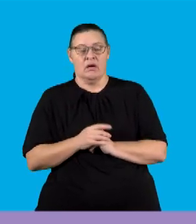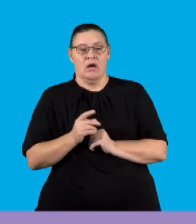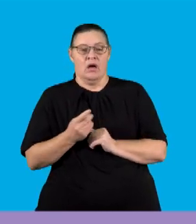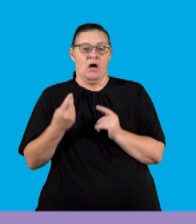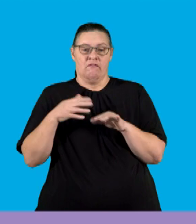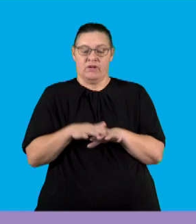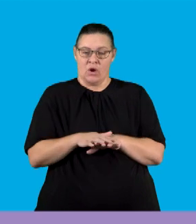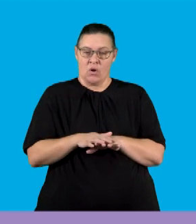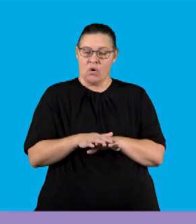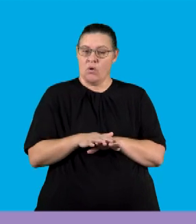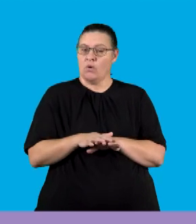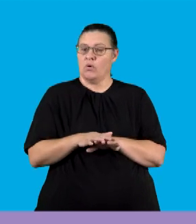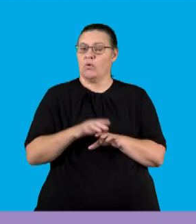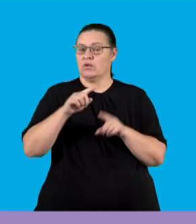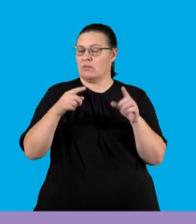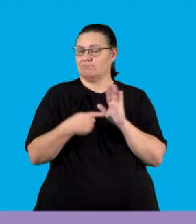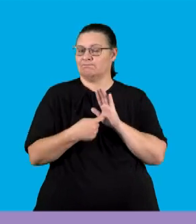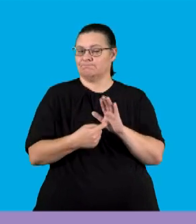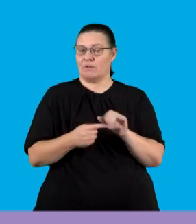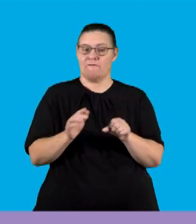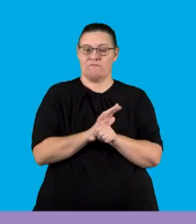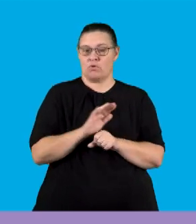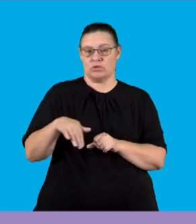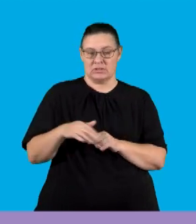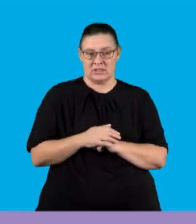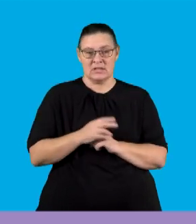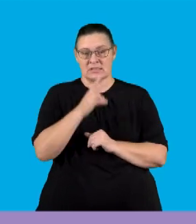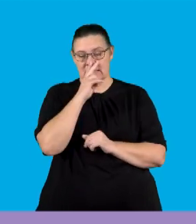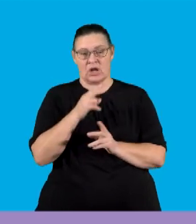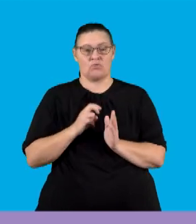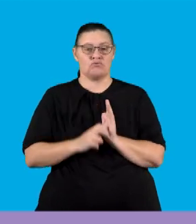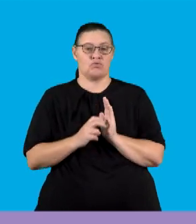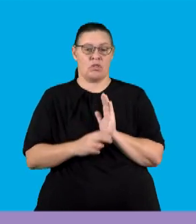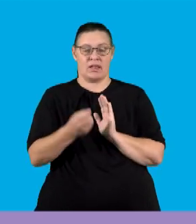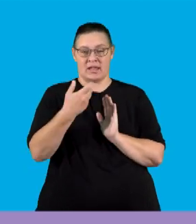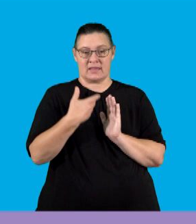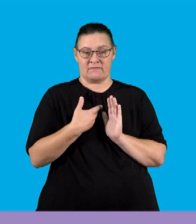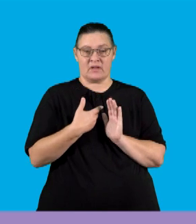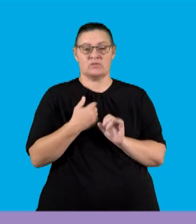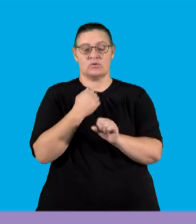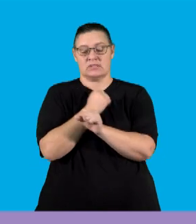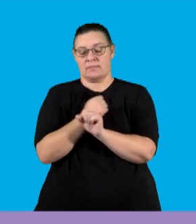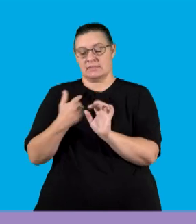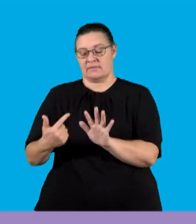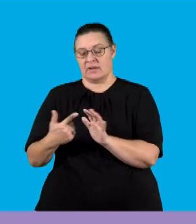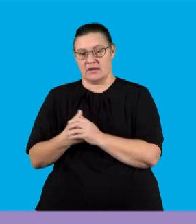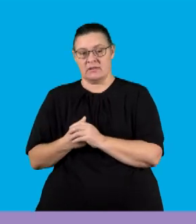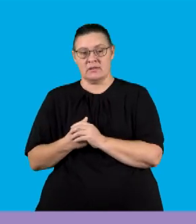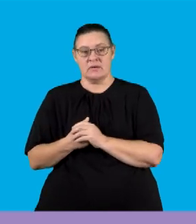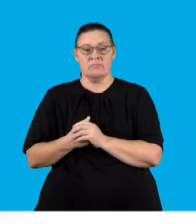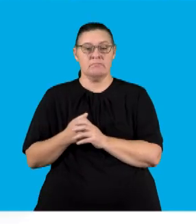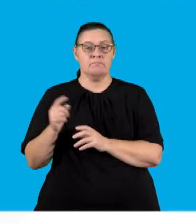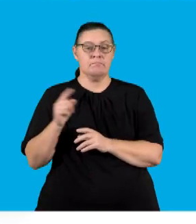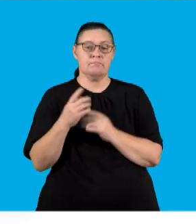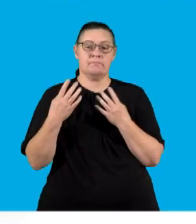diagram, again, it is incomplete, but we can see that the rule that we are given there is to multiply by 7. So